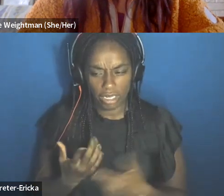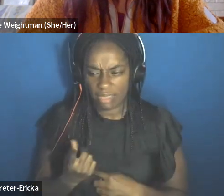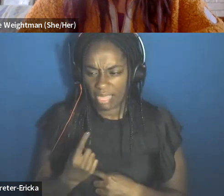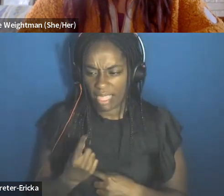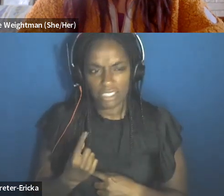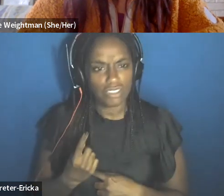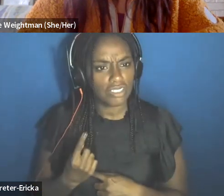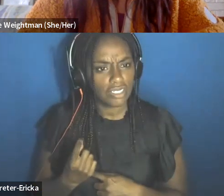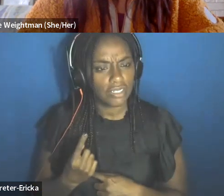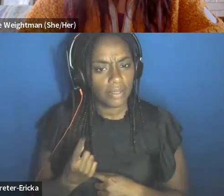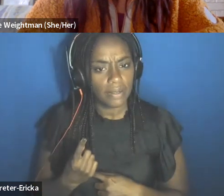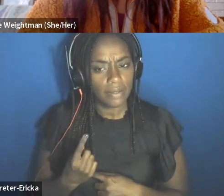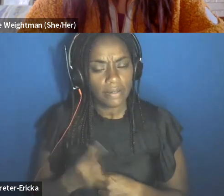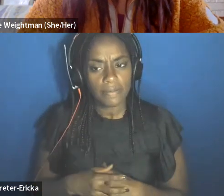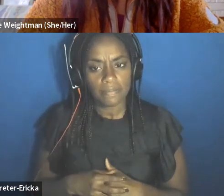year,